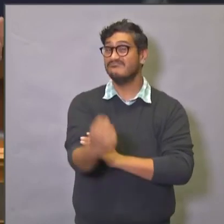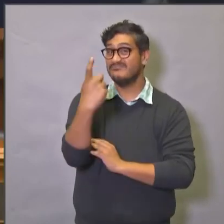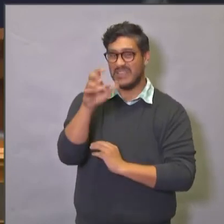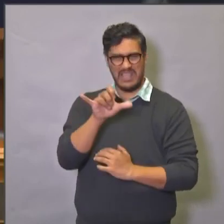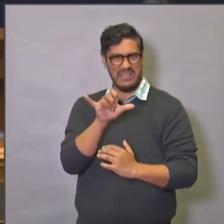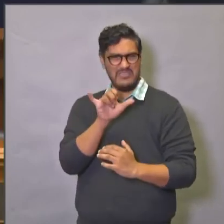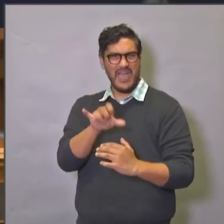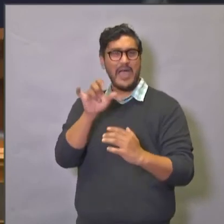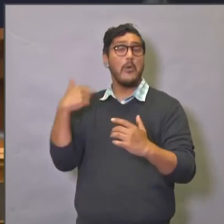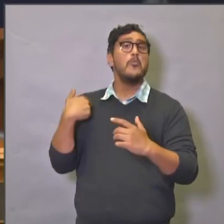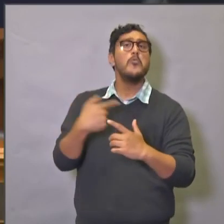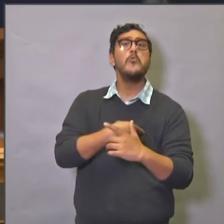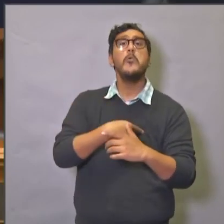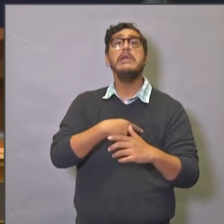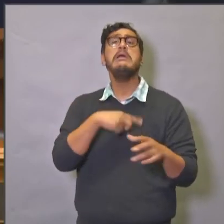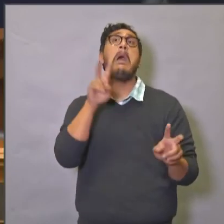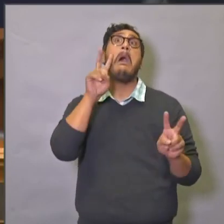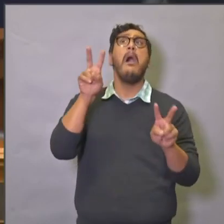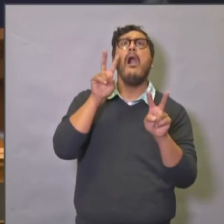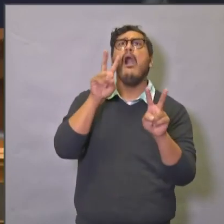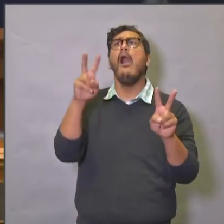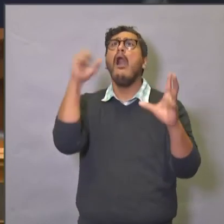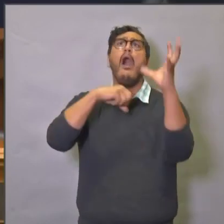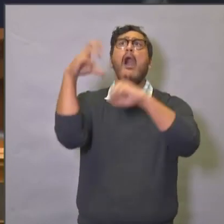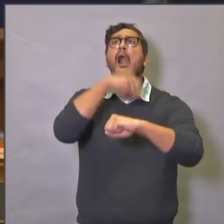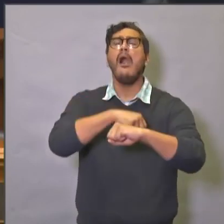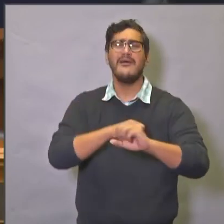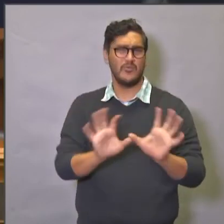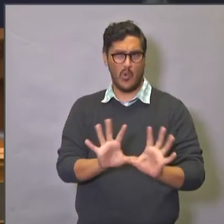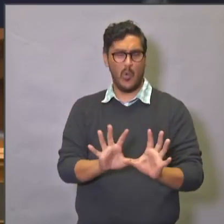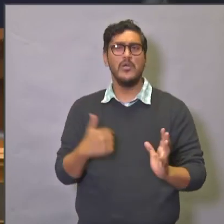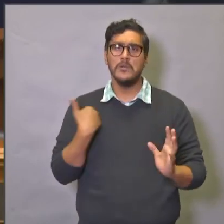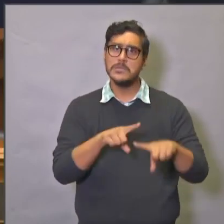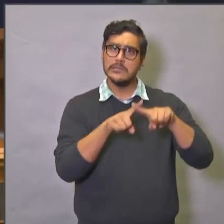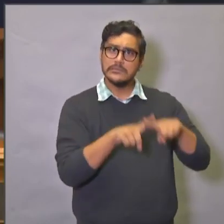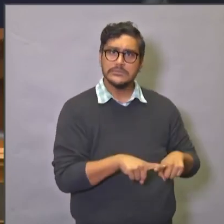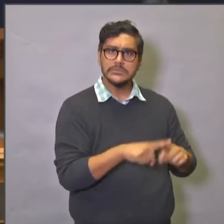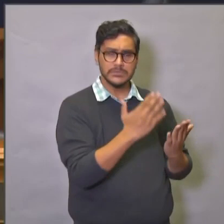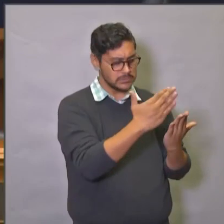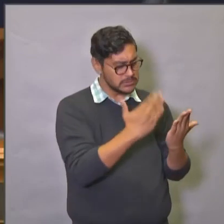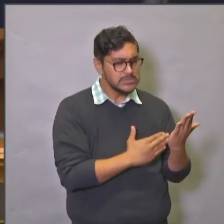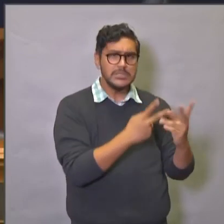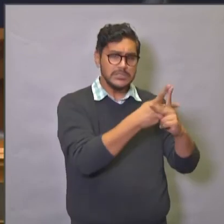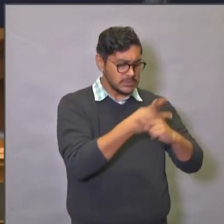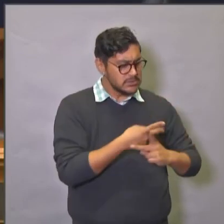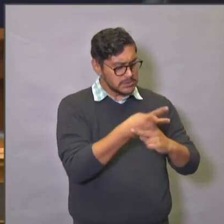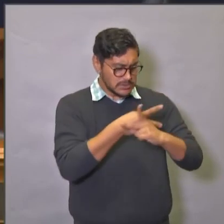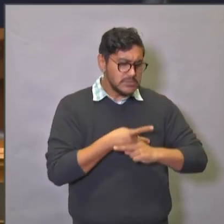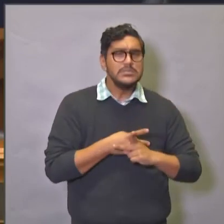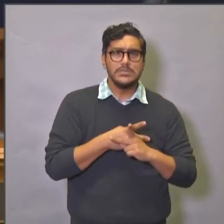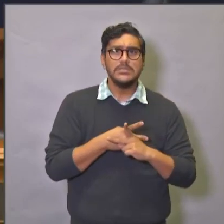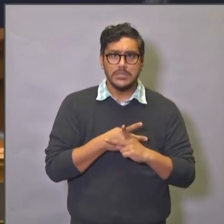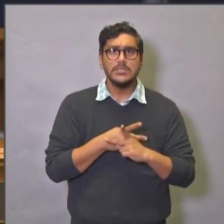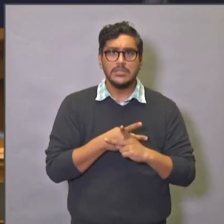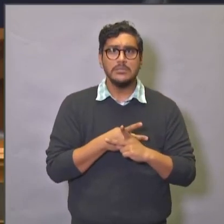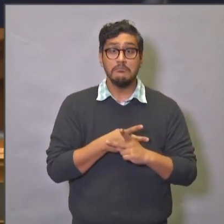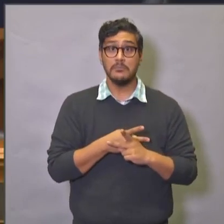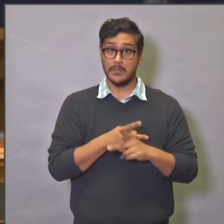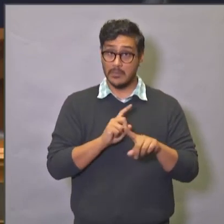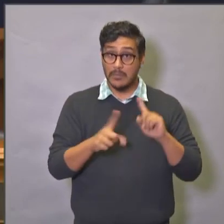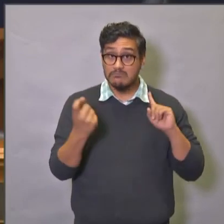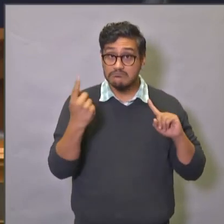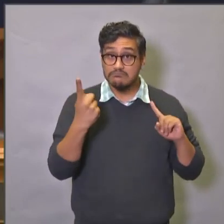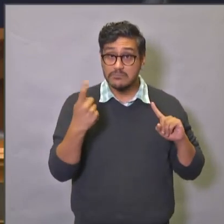are looking at of things that already happened. And I like to say we're in control of our destiny, at least some part of our destiny